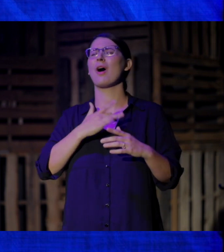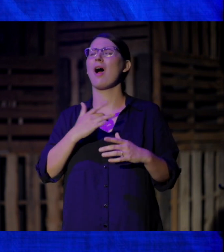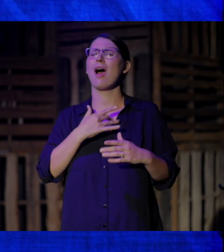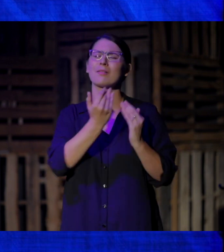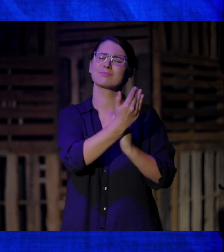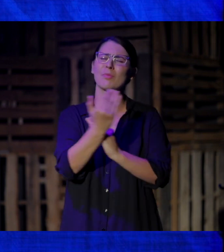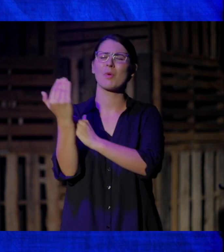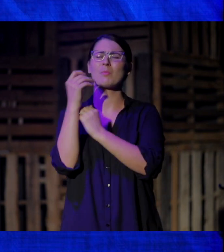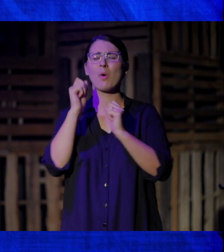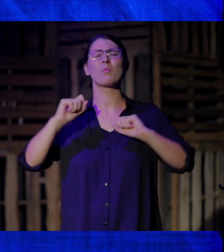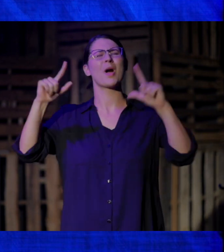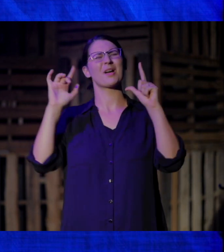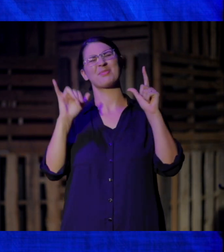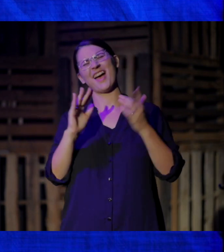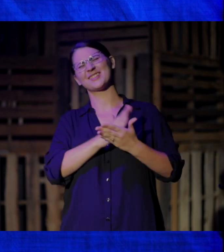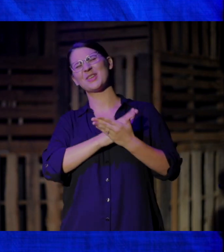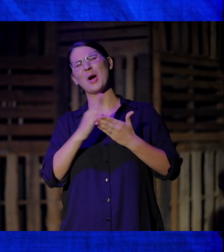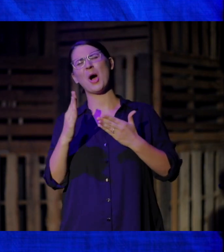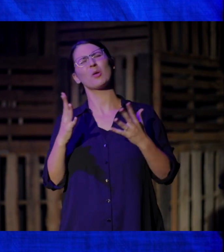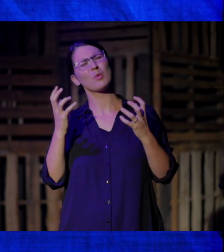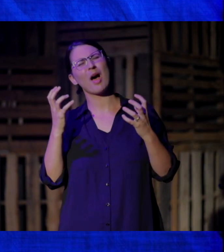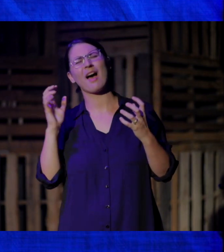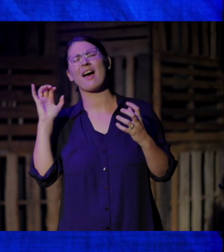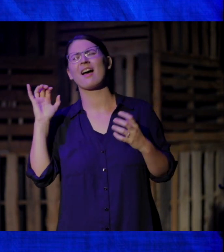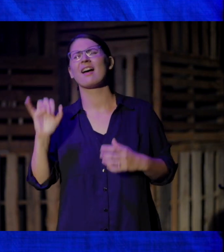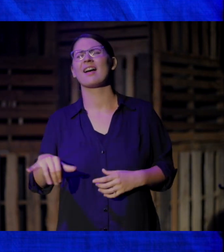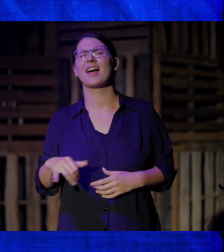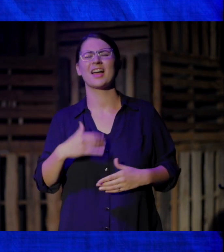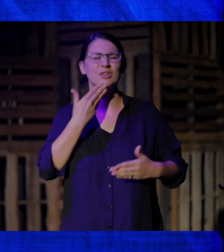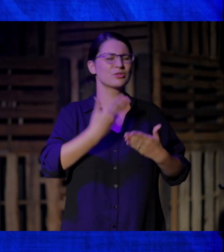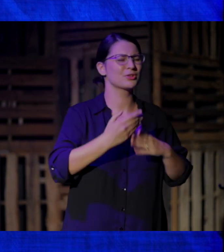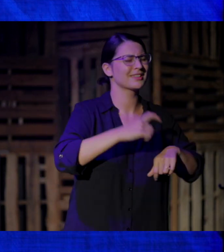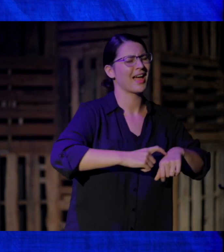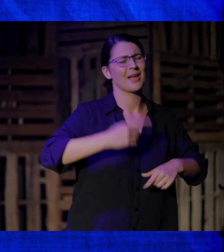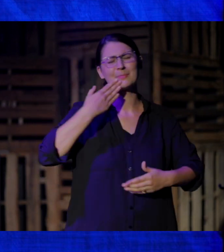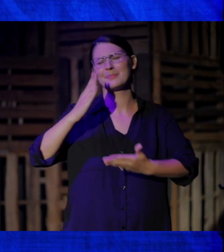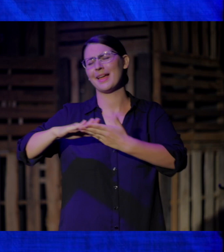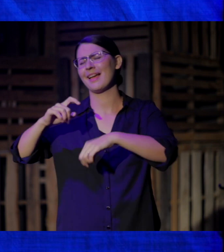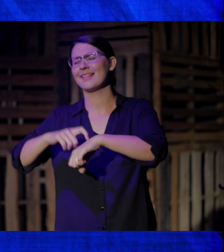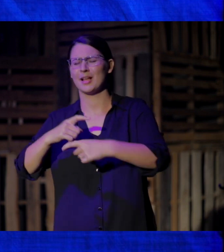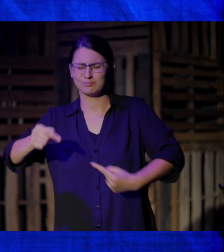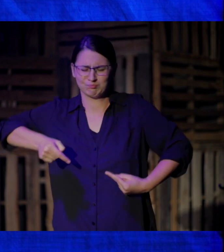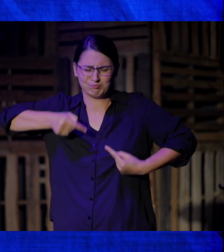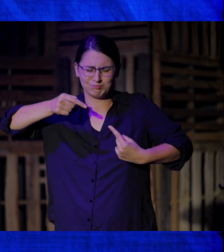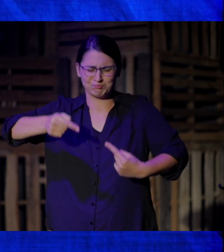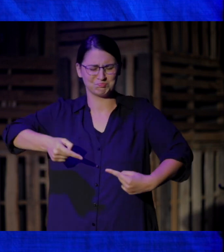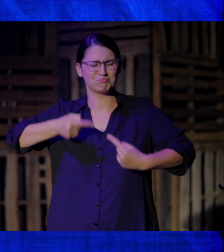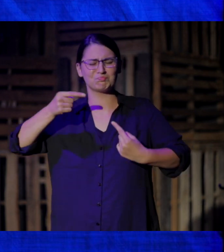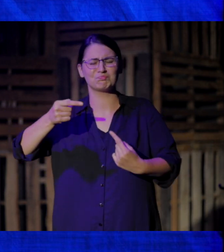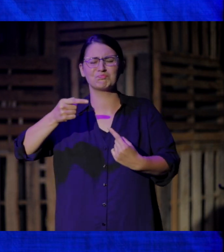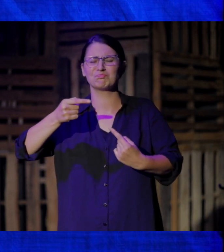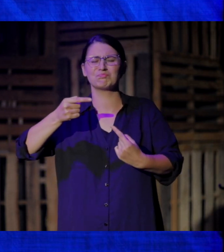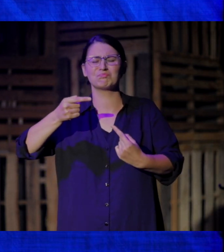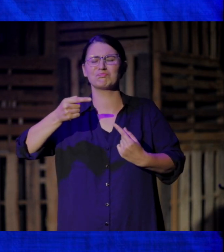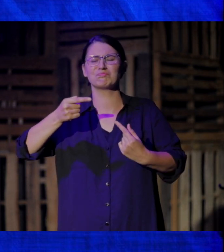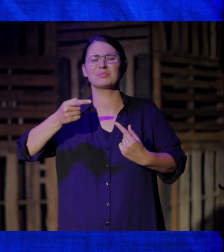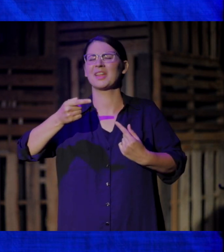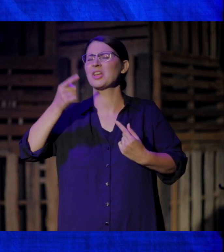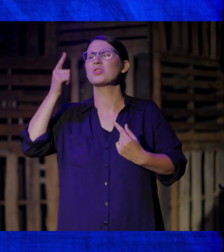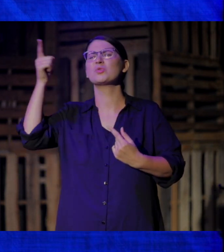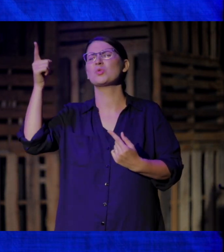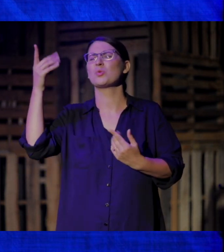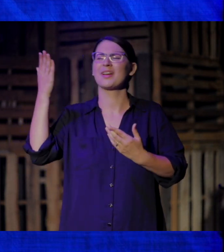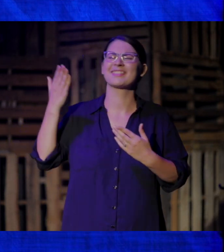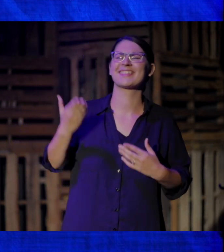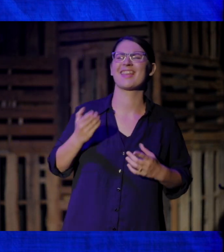morning. God, in the good times and the bad times and the struggle, Father, you are there and you